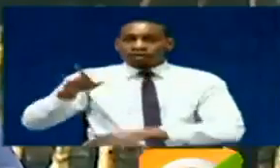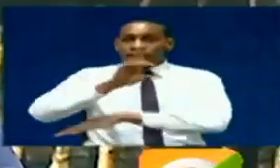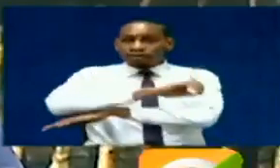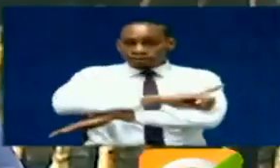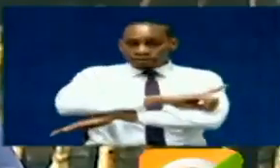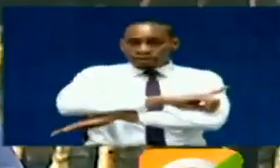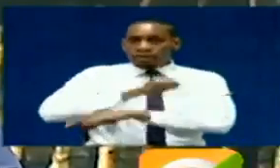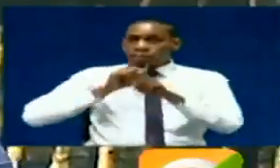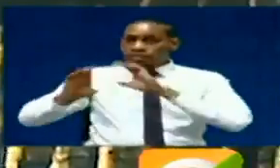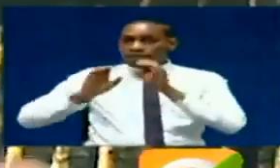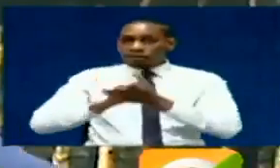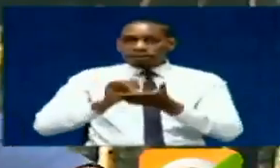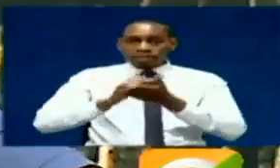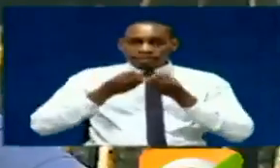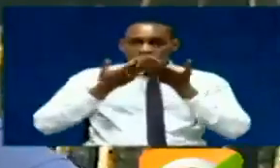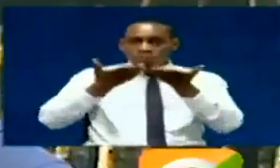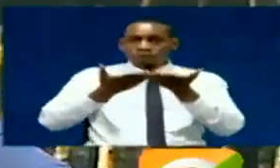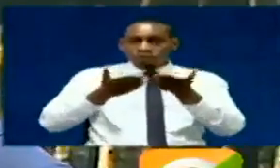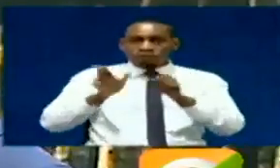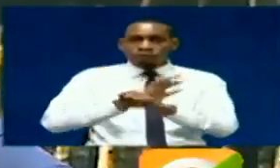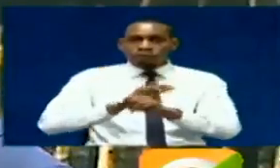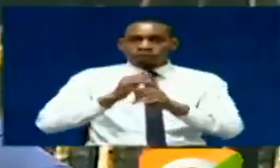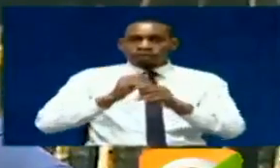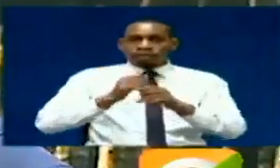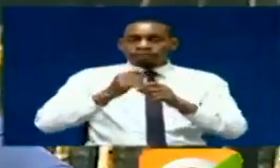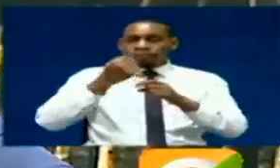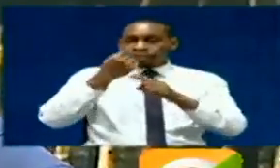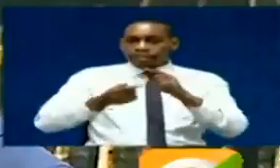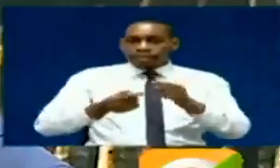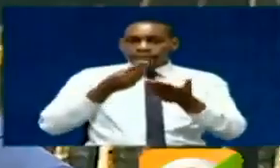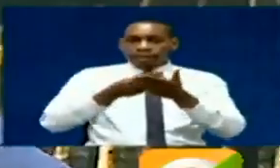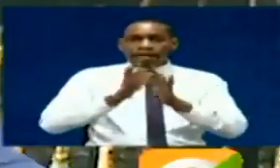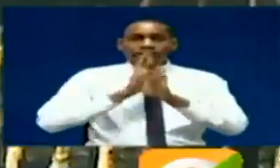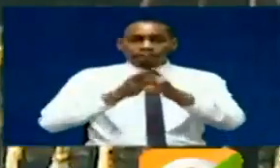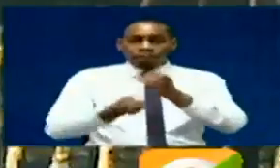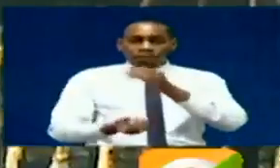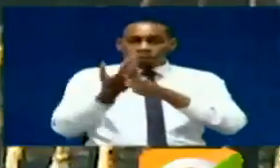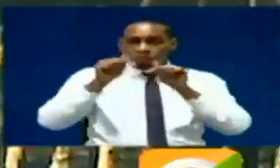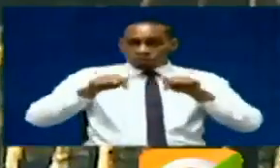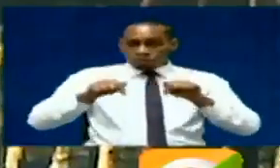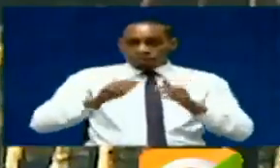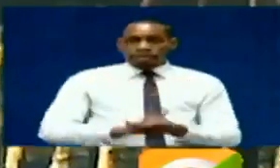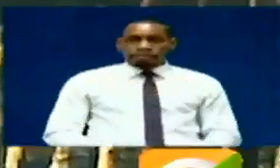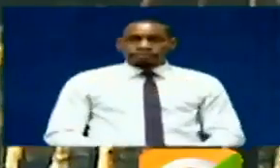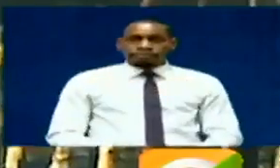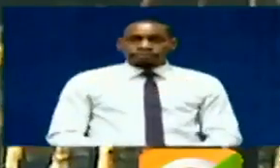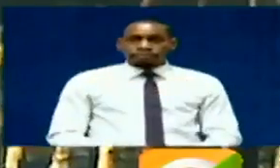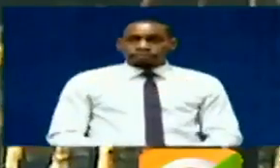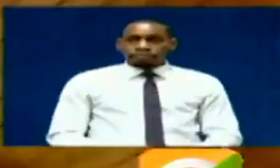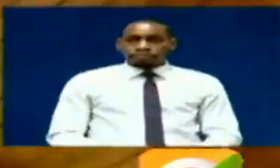from the telco. The data was revealed in its full year financial report released earlier today. Faisal Ahmed here with the